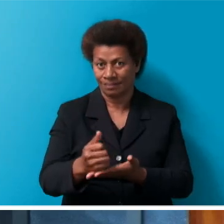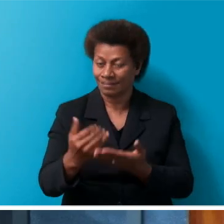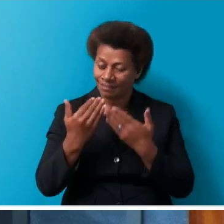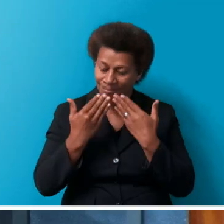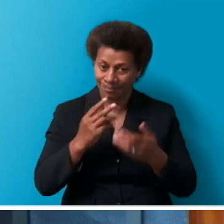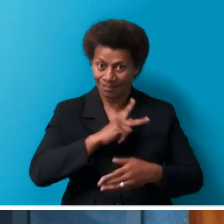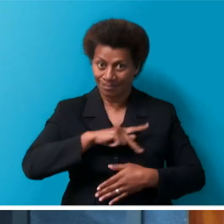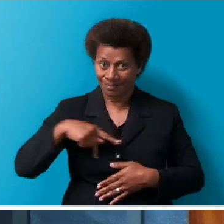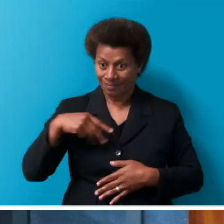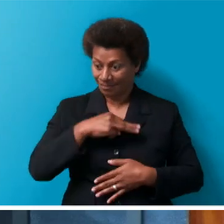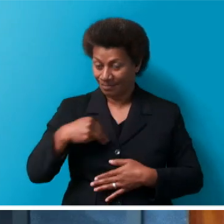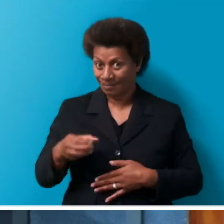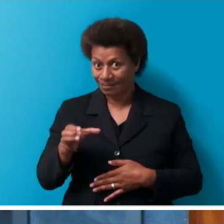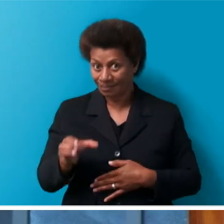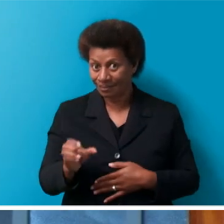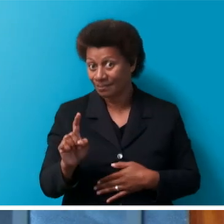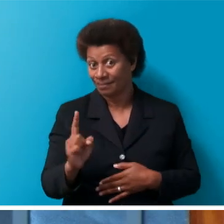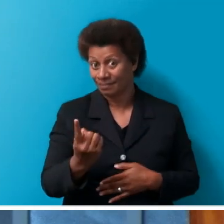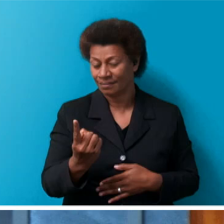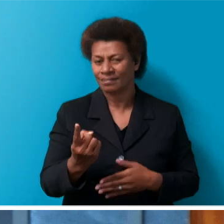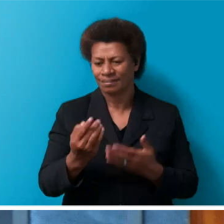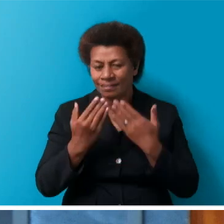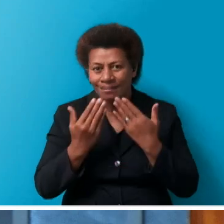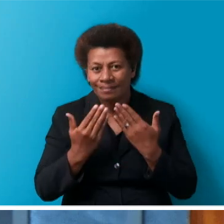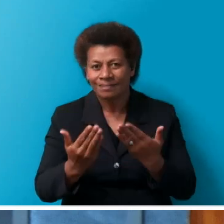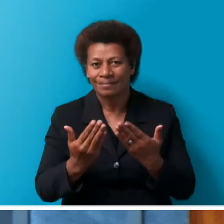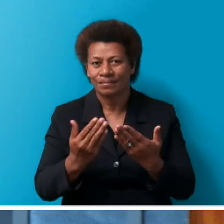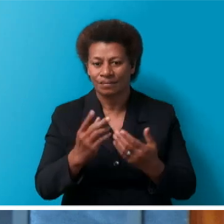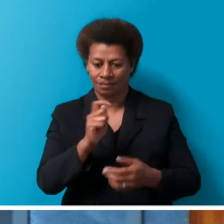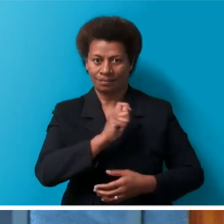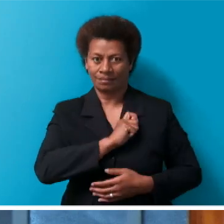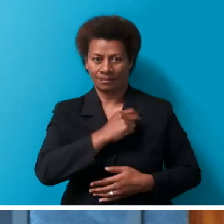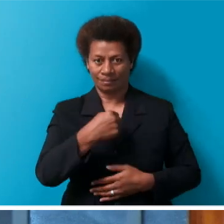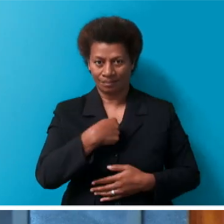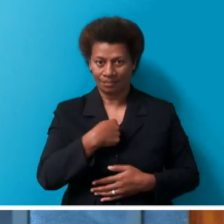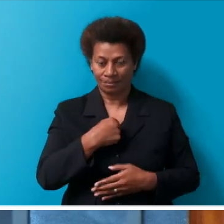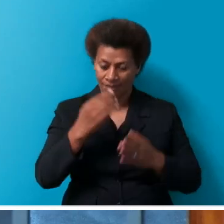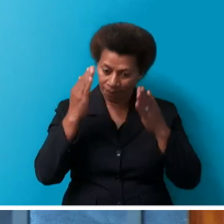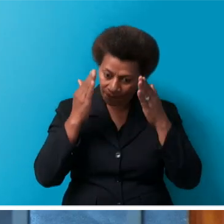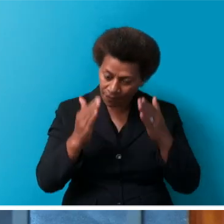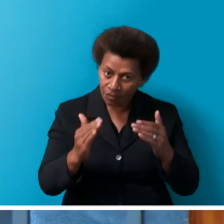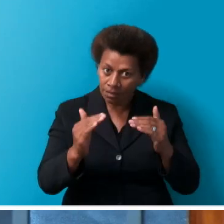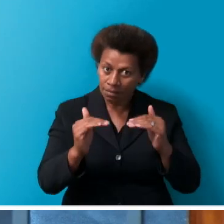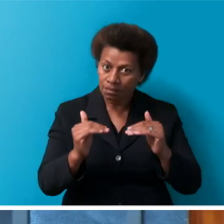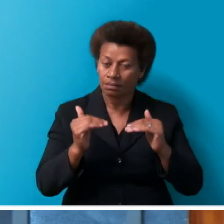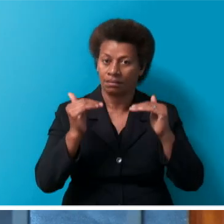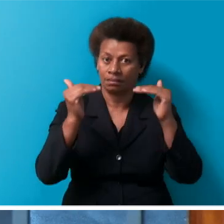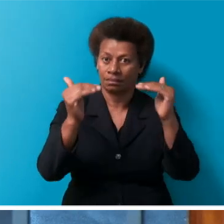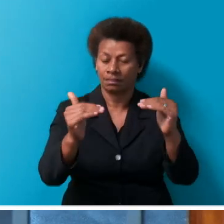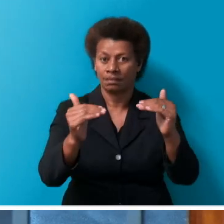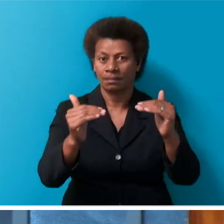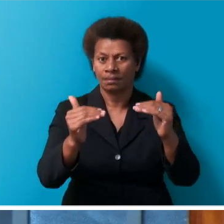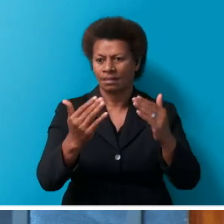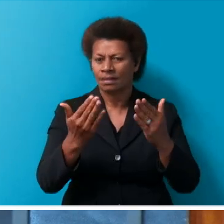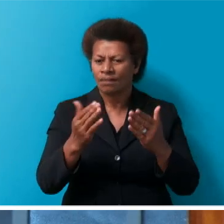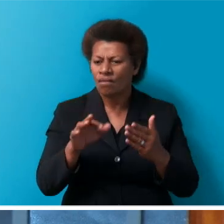the Ministry of Women, Children and Social Protection. A ministry that's very focused on advancing the well-being of our nation's most